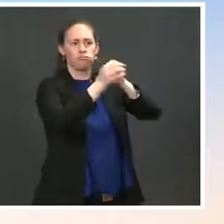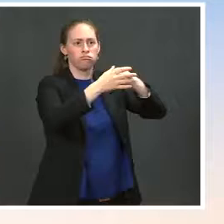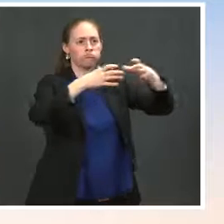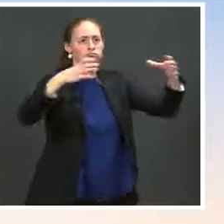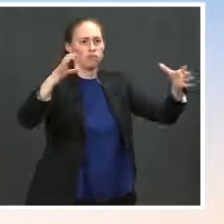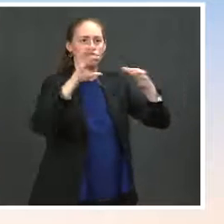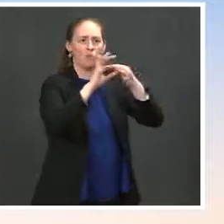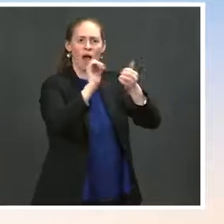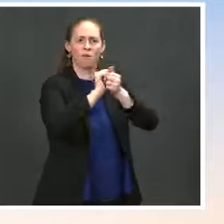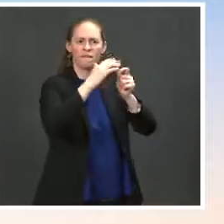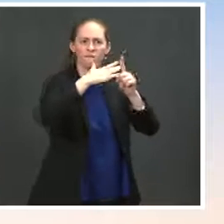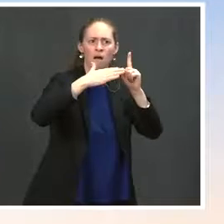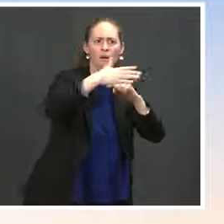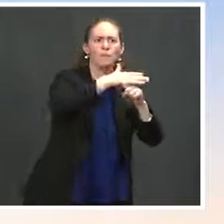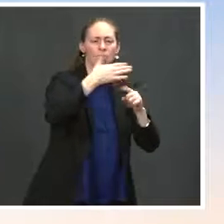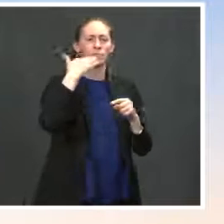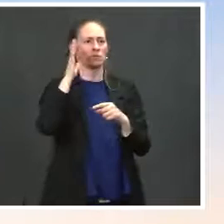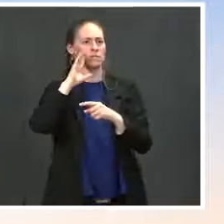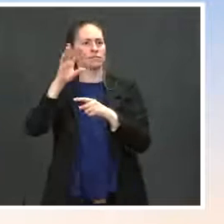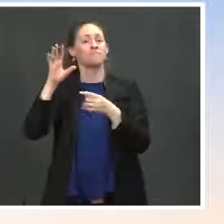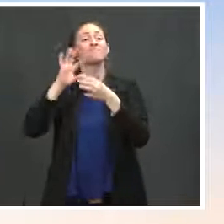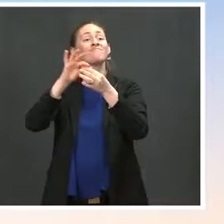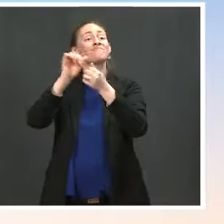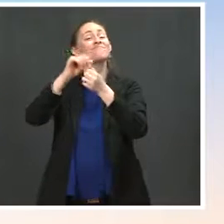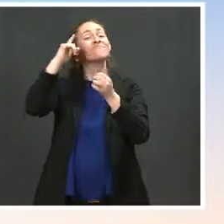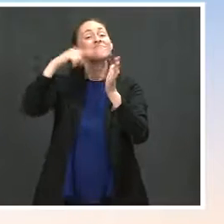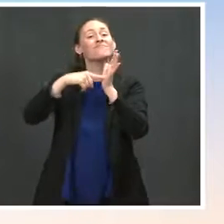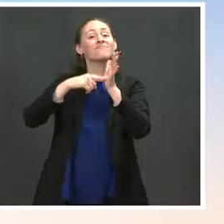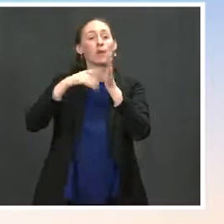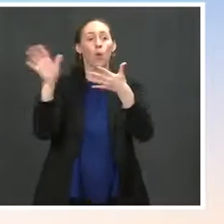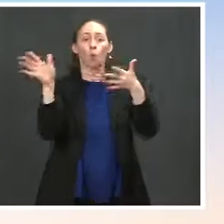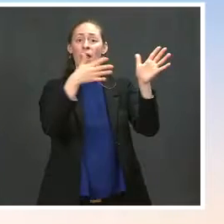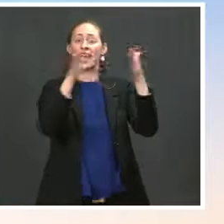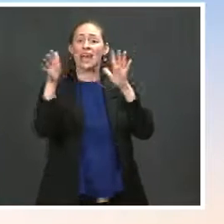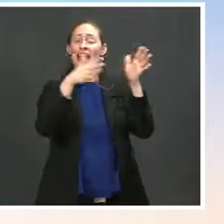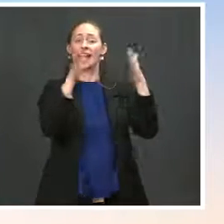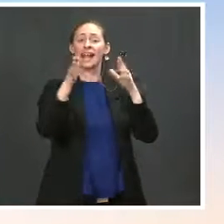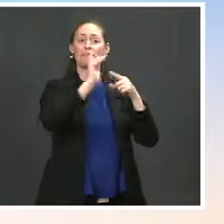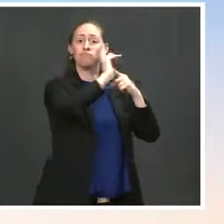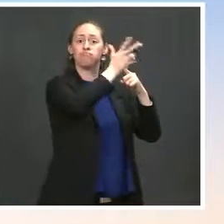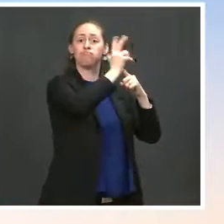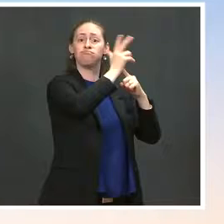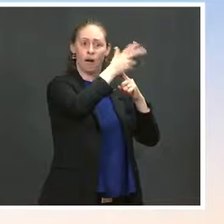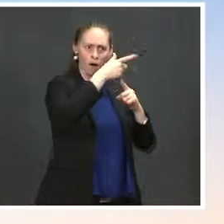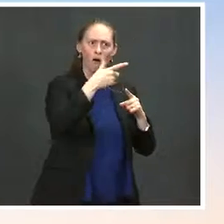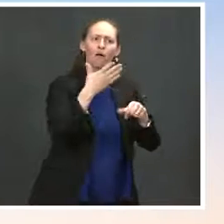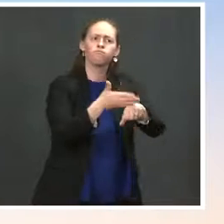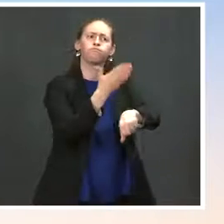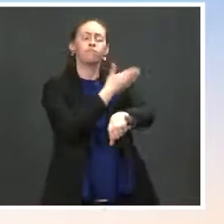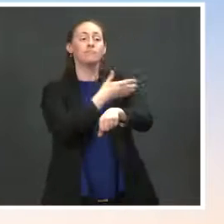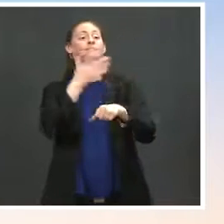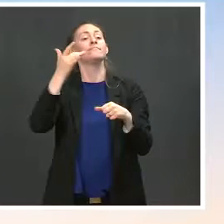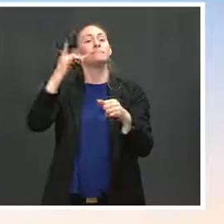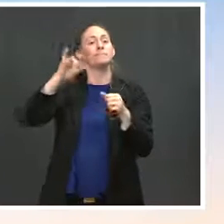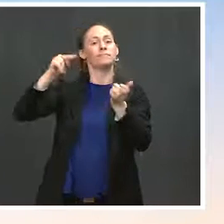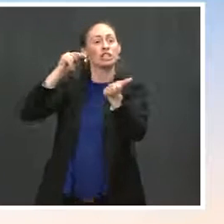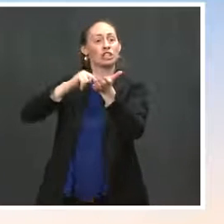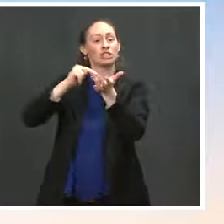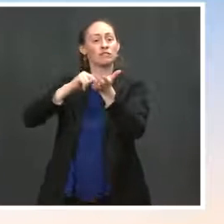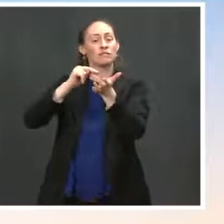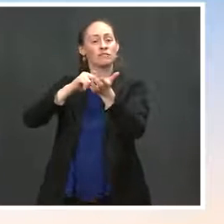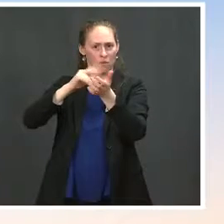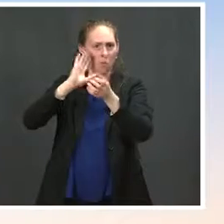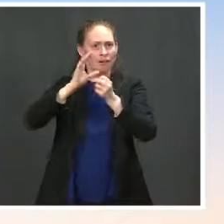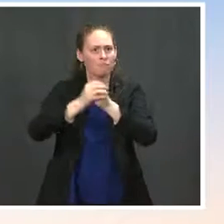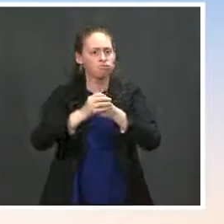wind turbine technician. The second is nurse practitioners for obvious and unfortunate reasons. And the